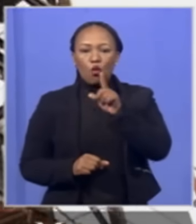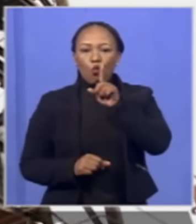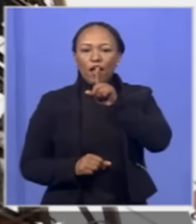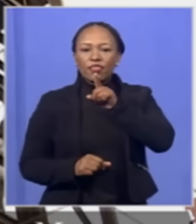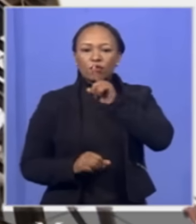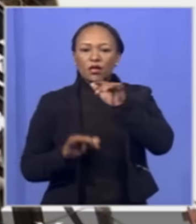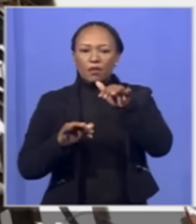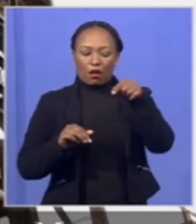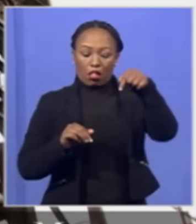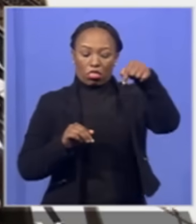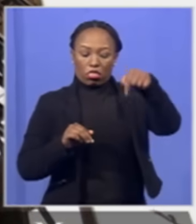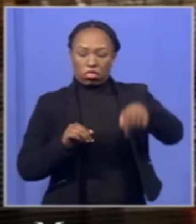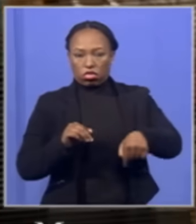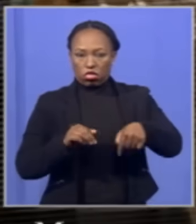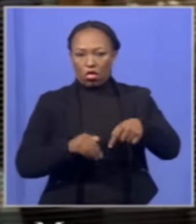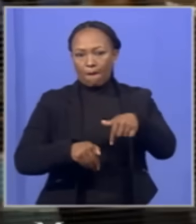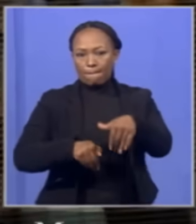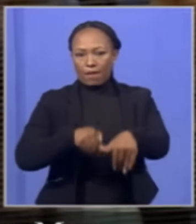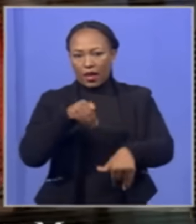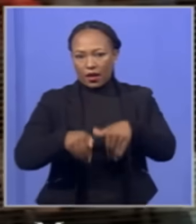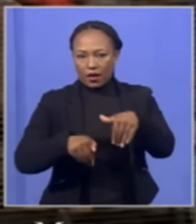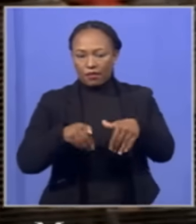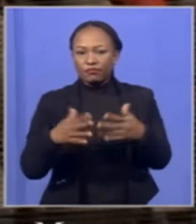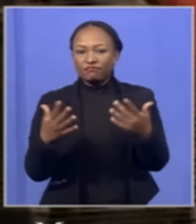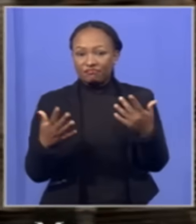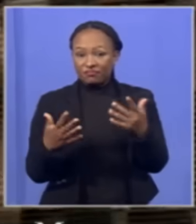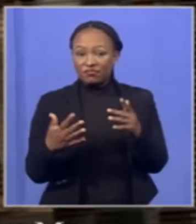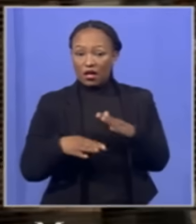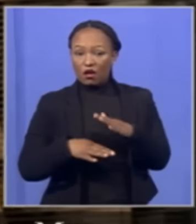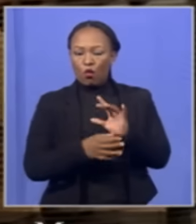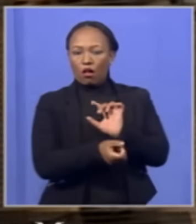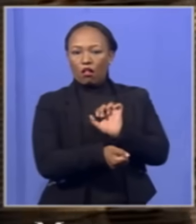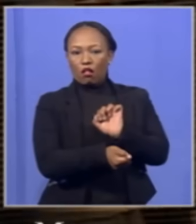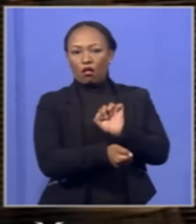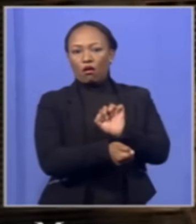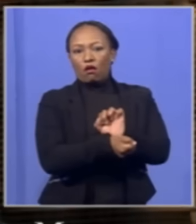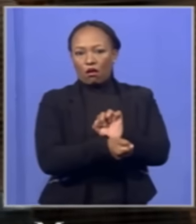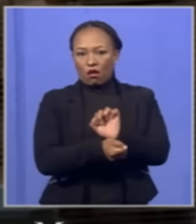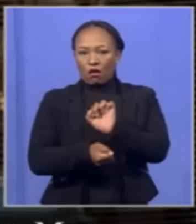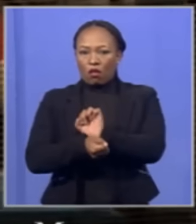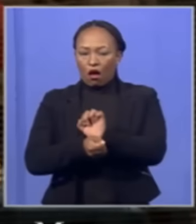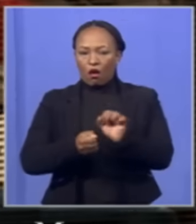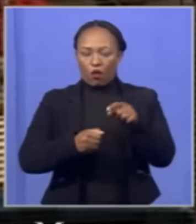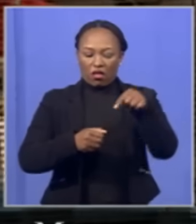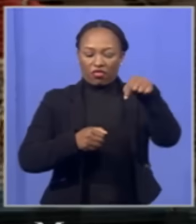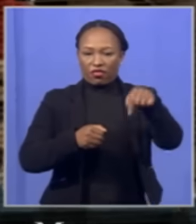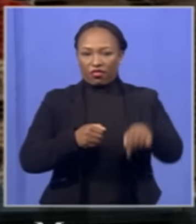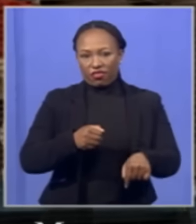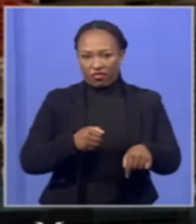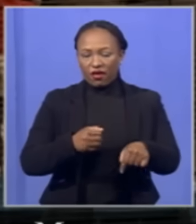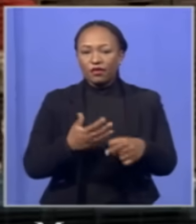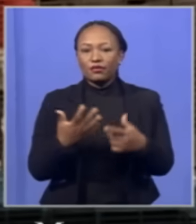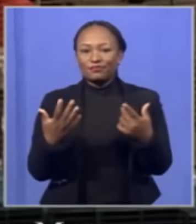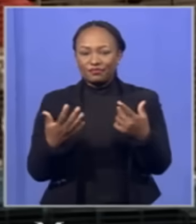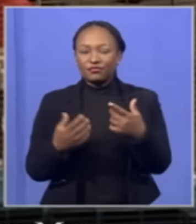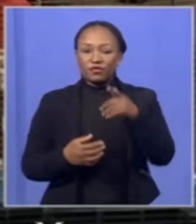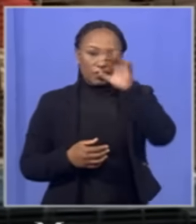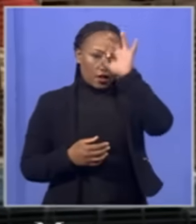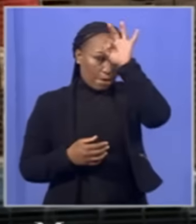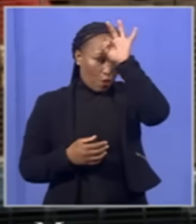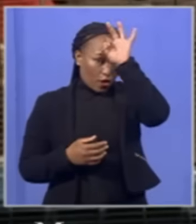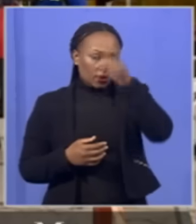ga lefatshe mme ba bangwe ba titse go tshwarwa ka go tsenelela kwa boteng-teng. Le fa go ntse jalo, mapodisi a